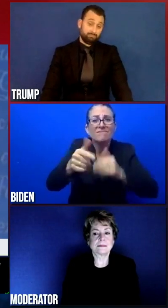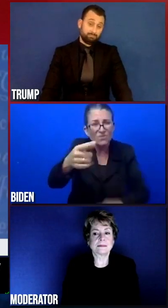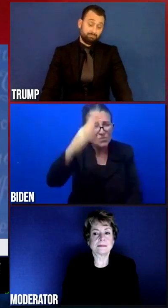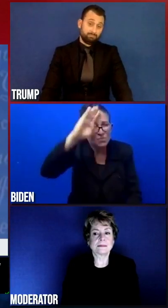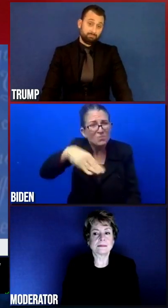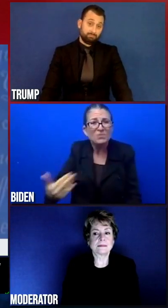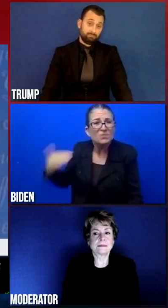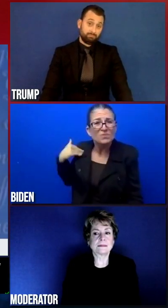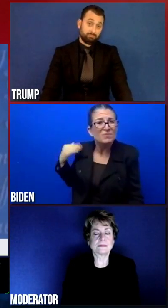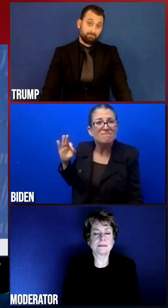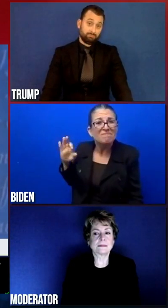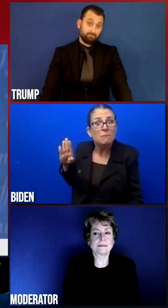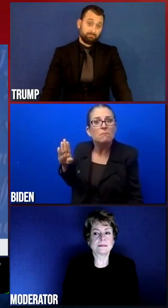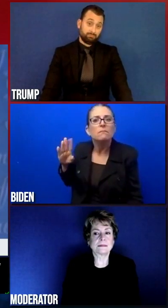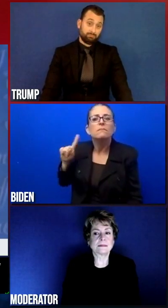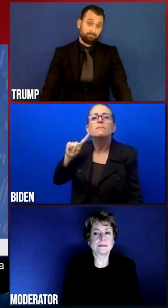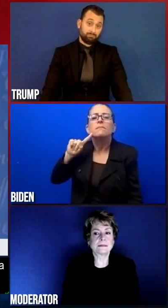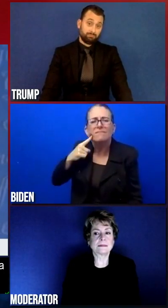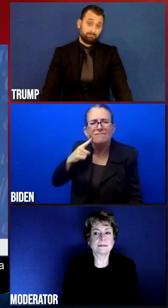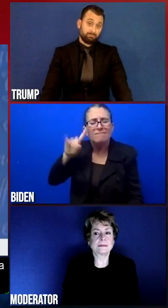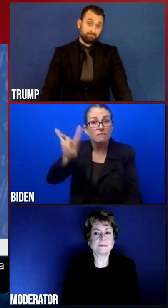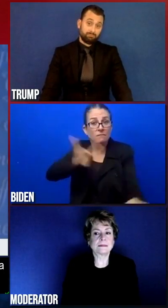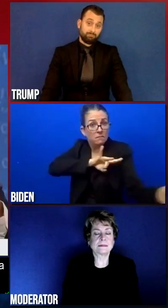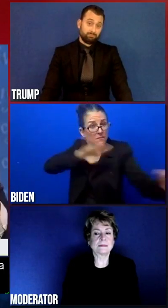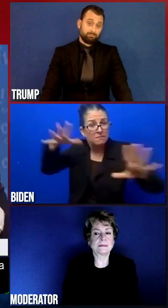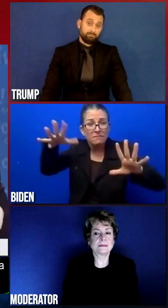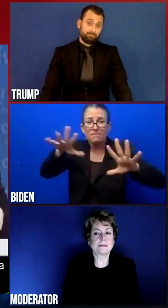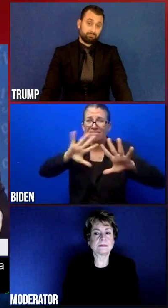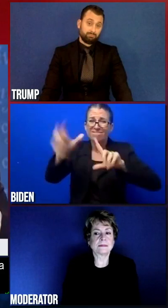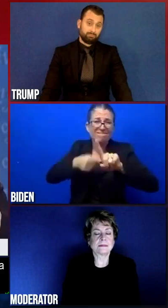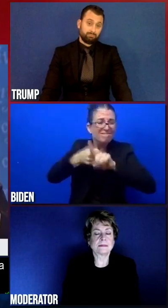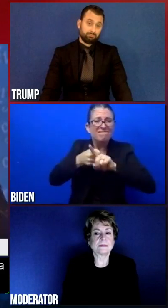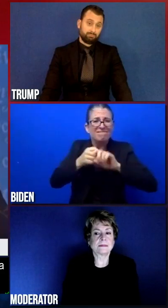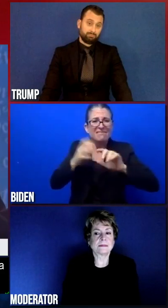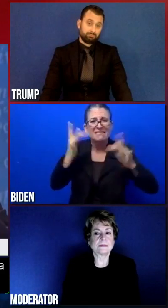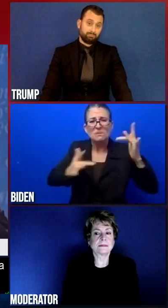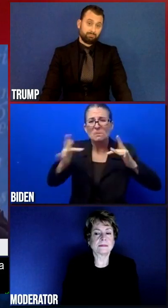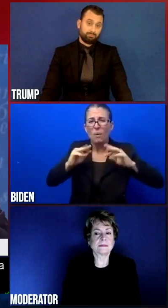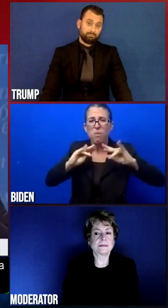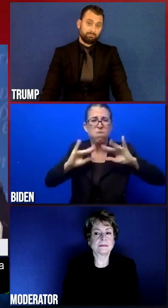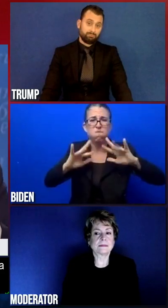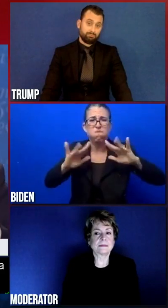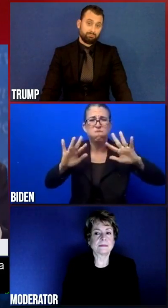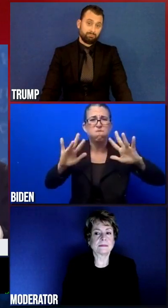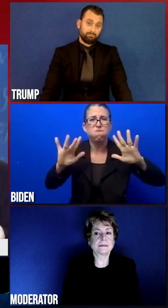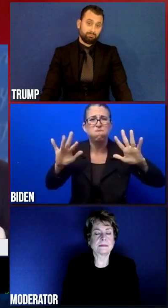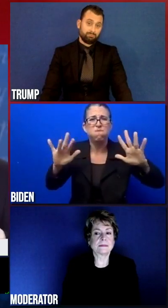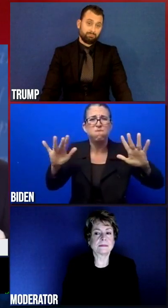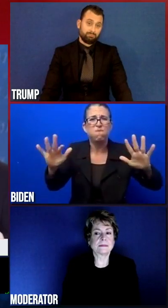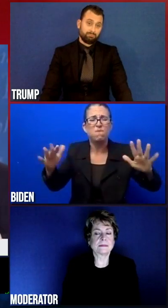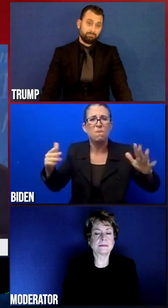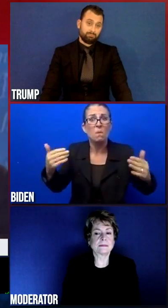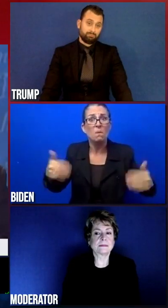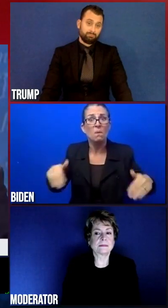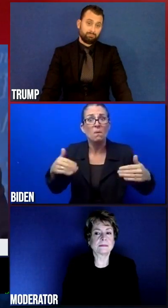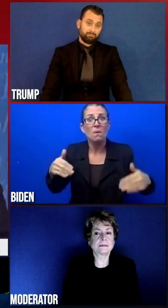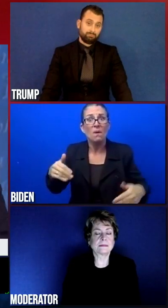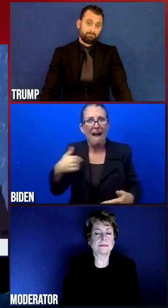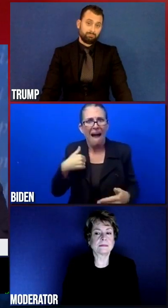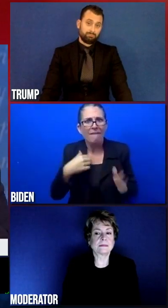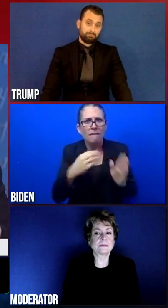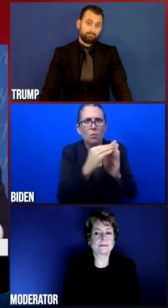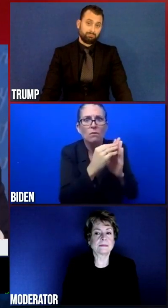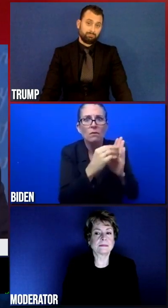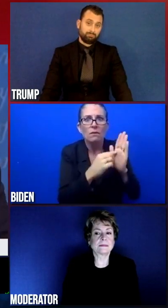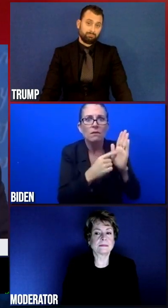deadly disease. What did he do? He's on tape as acknowledging he knew it. He said he didn't tell us or give people a warning of it because he